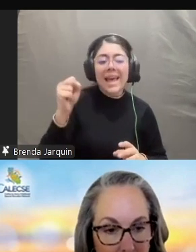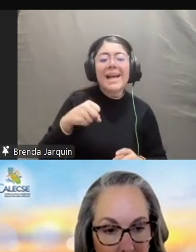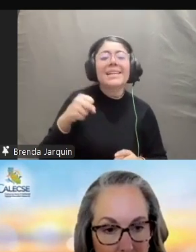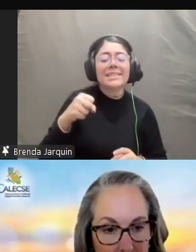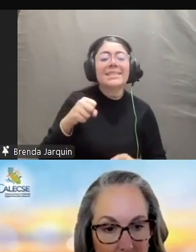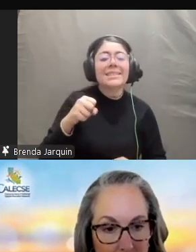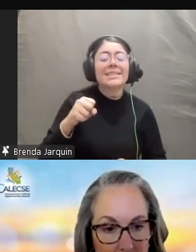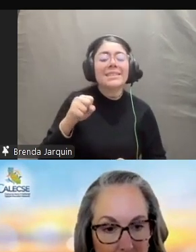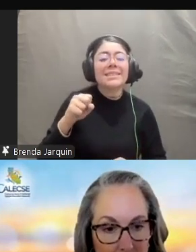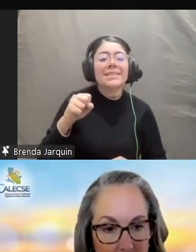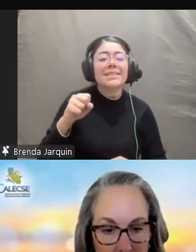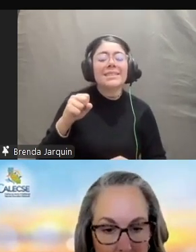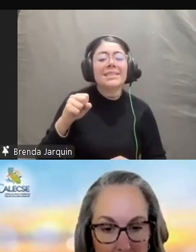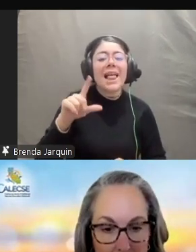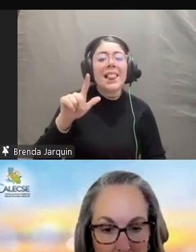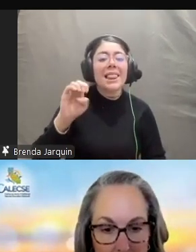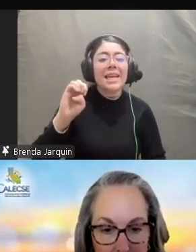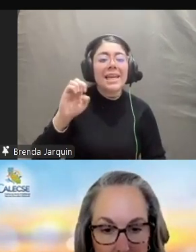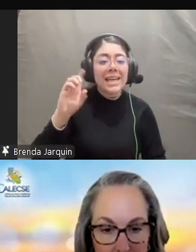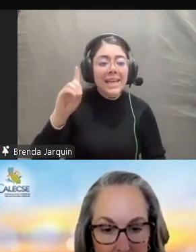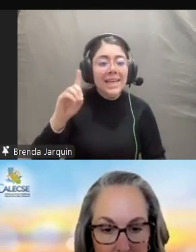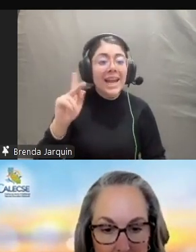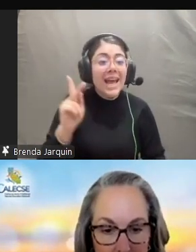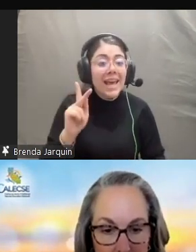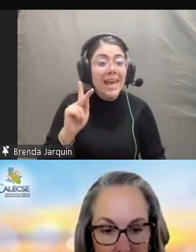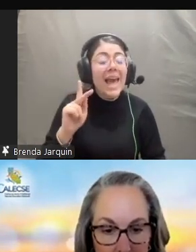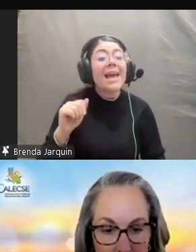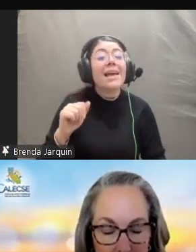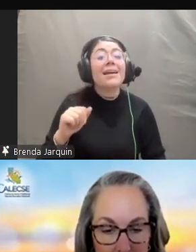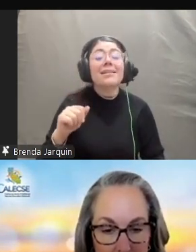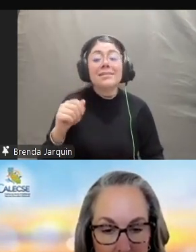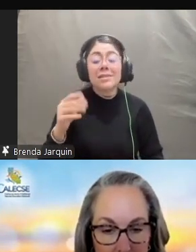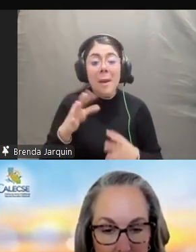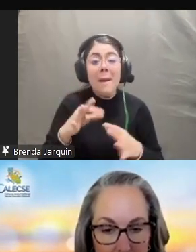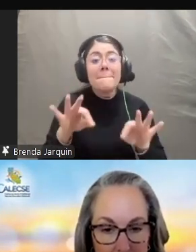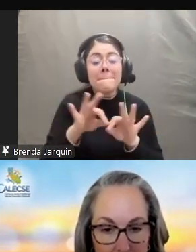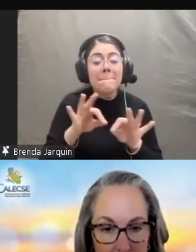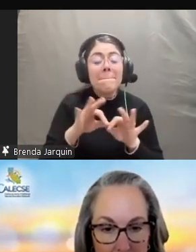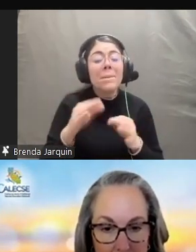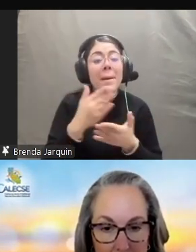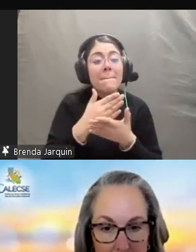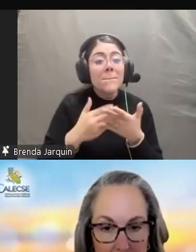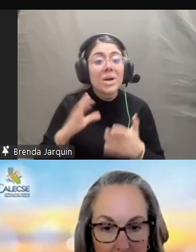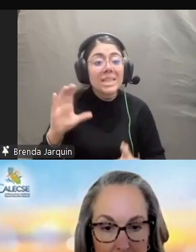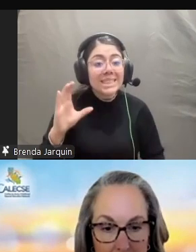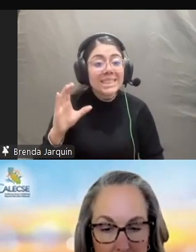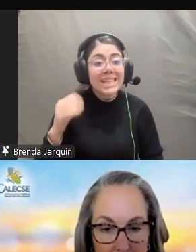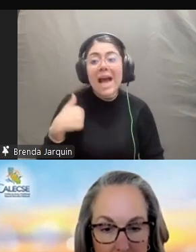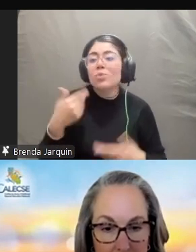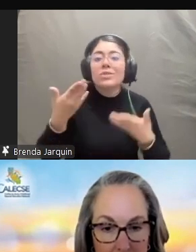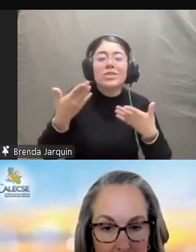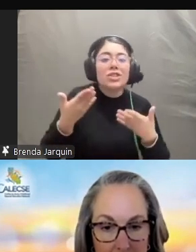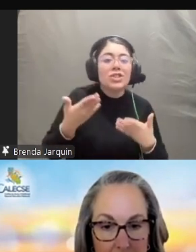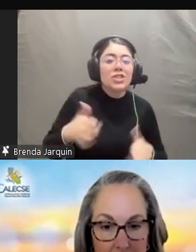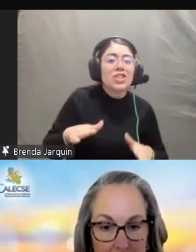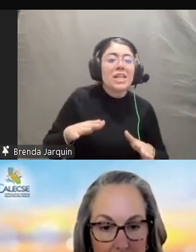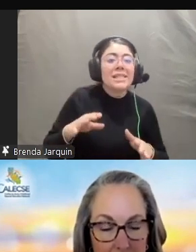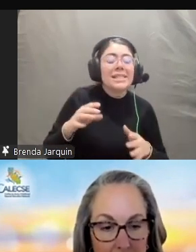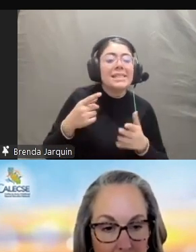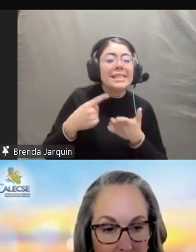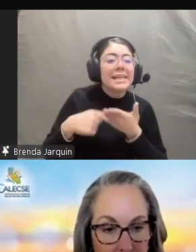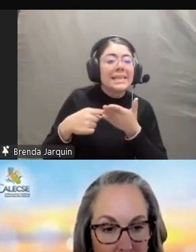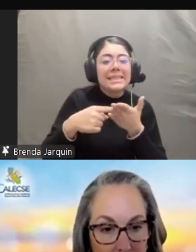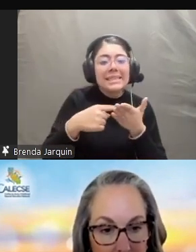C referrals. I was just explaining the Exceptional Family Resource Center because